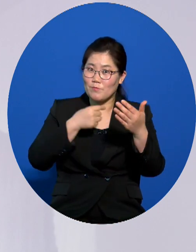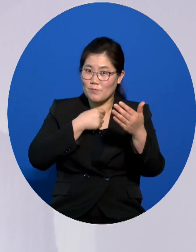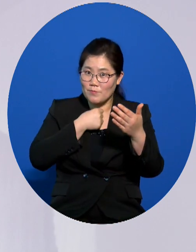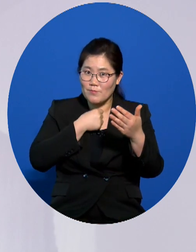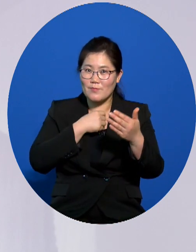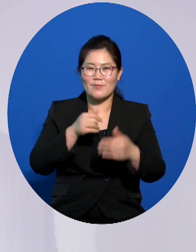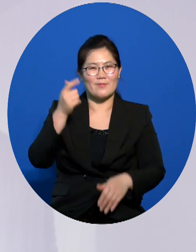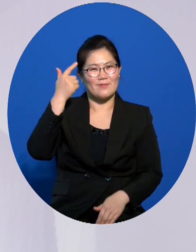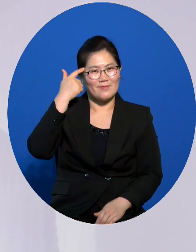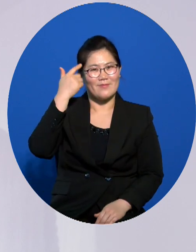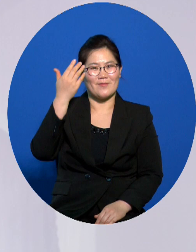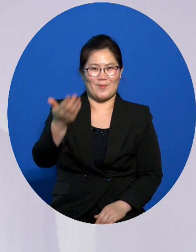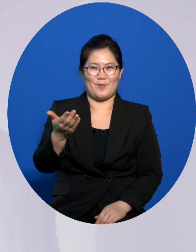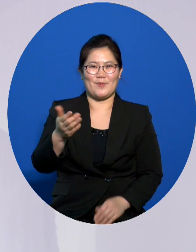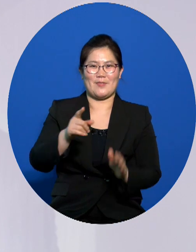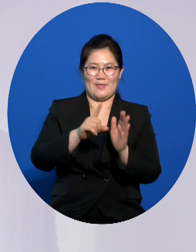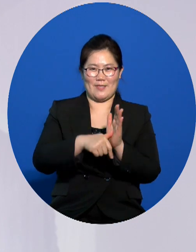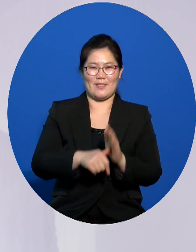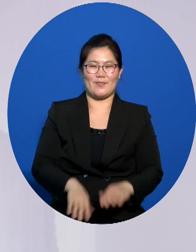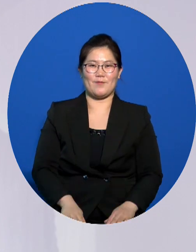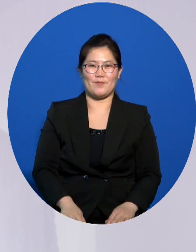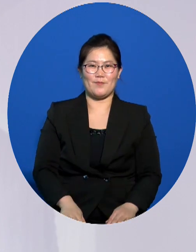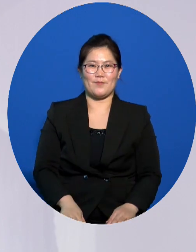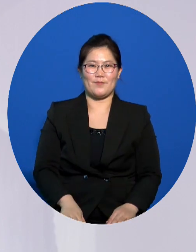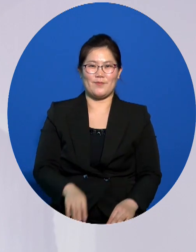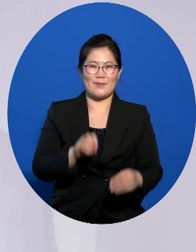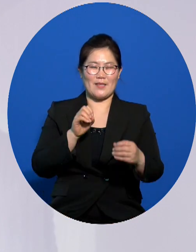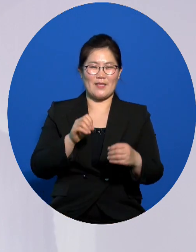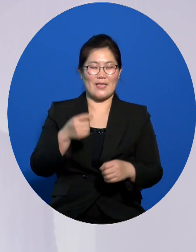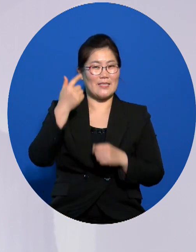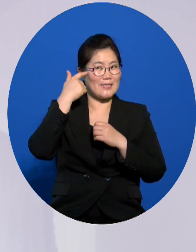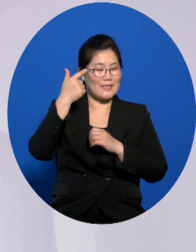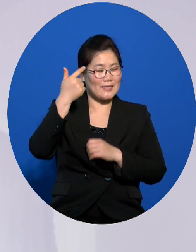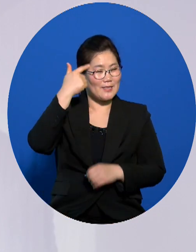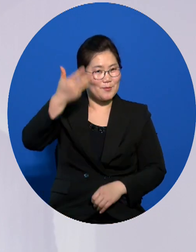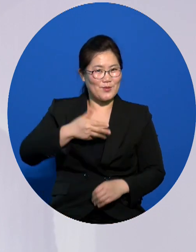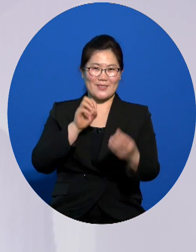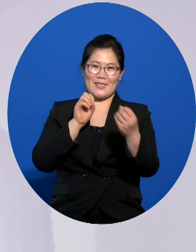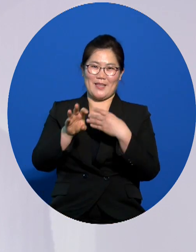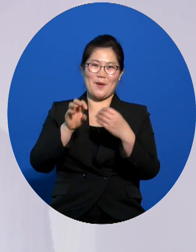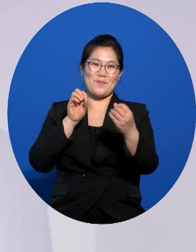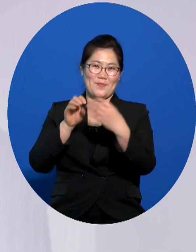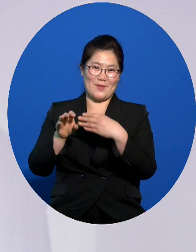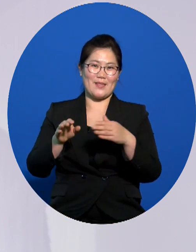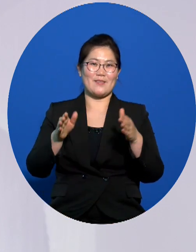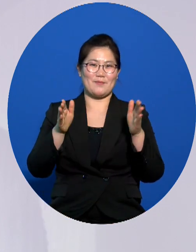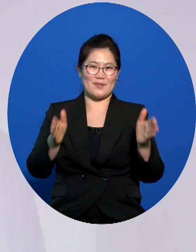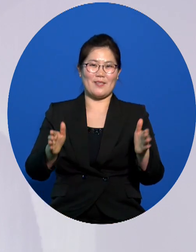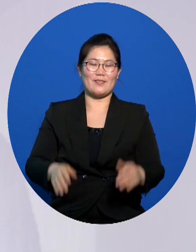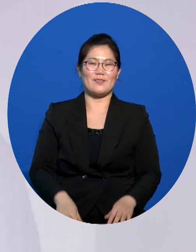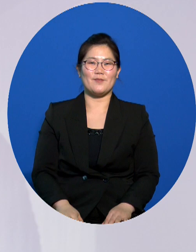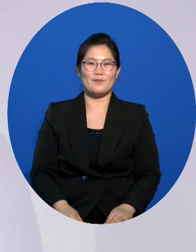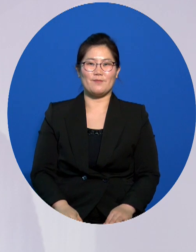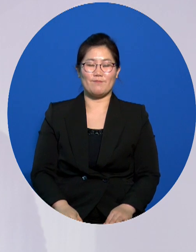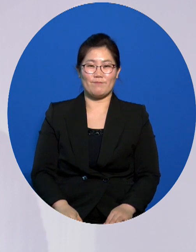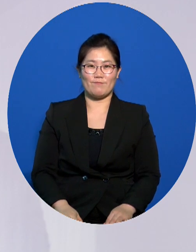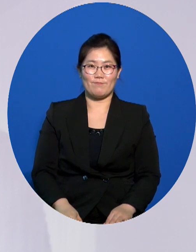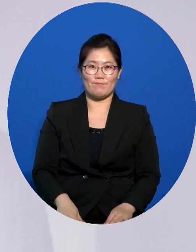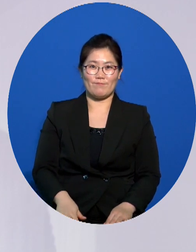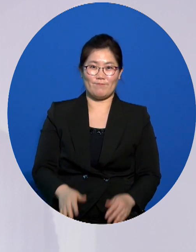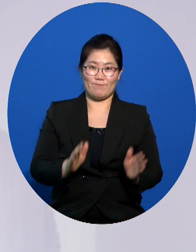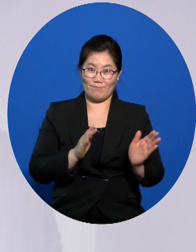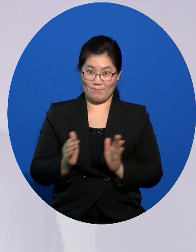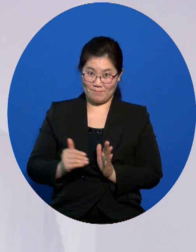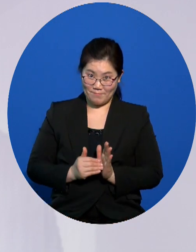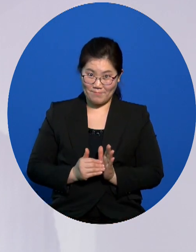the Q&A. We have some questions that we have received in advance. It's time to begin the Q&A